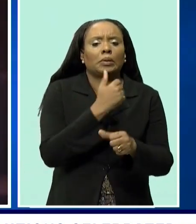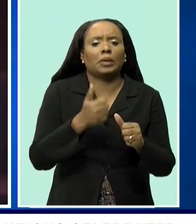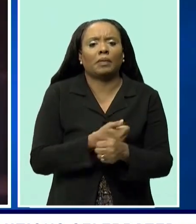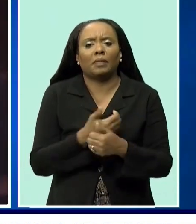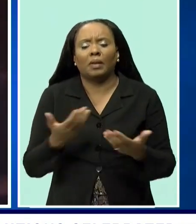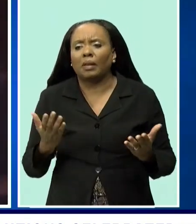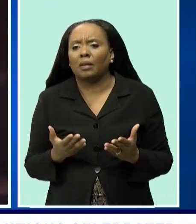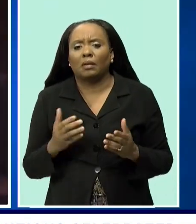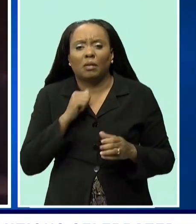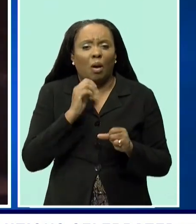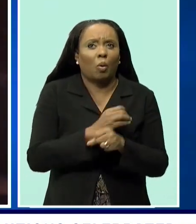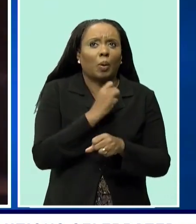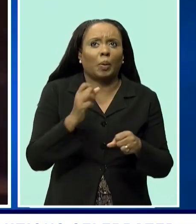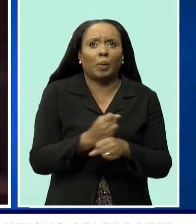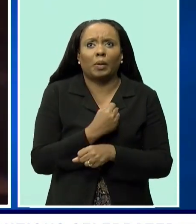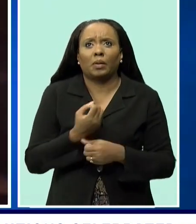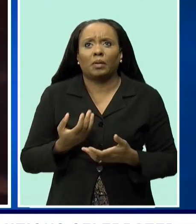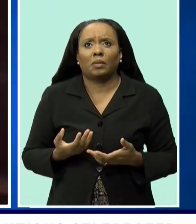democracy,